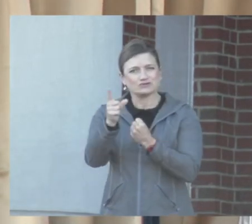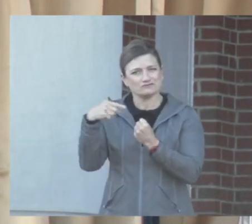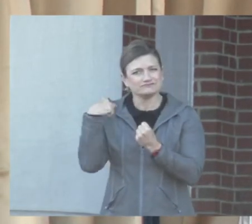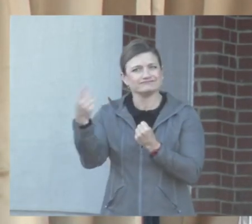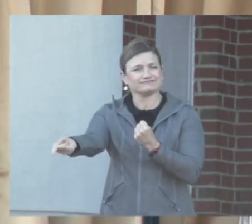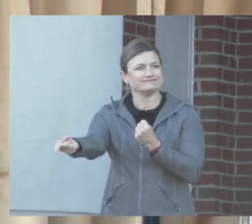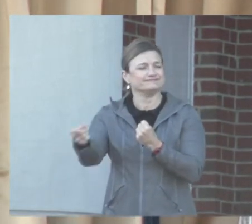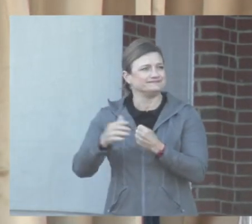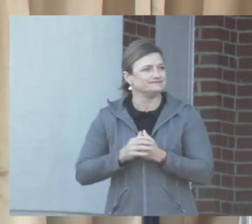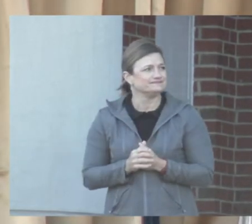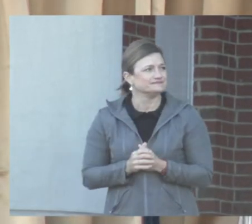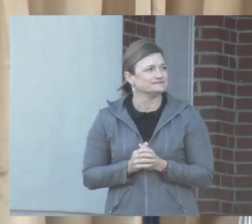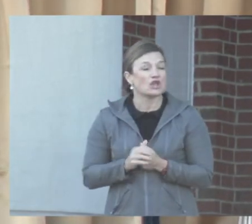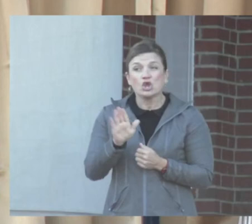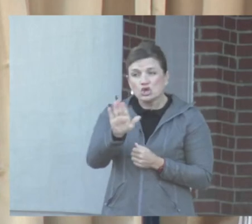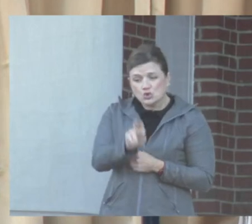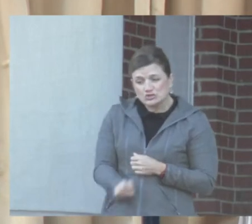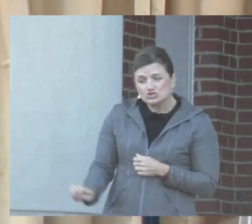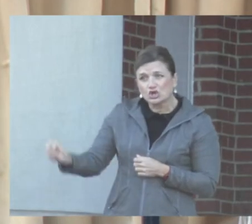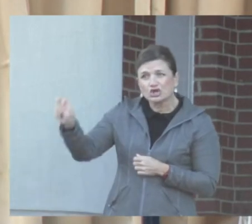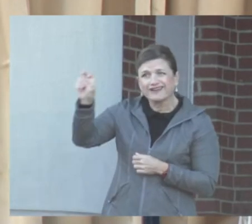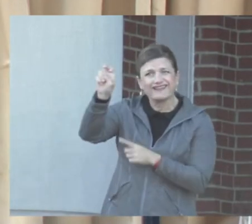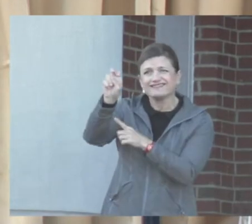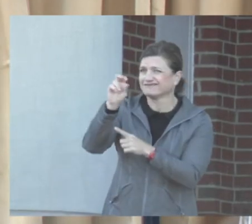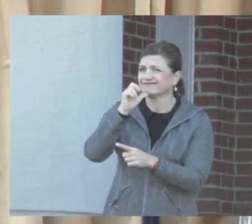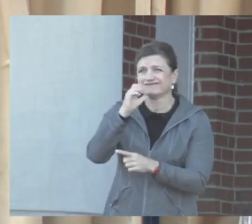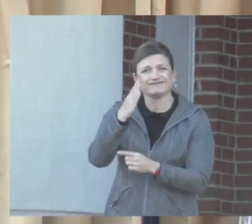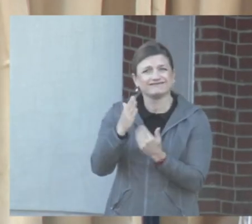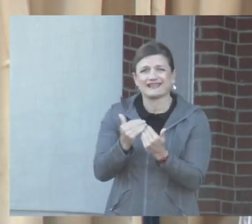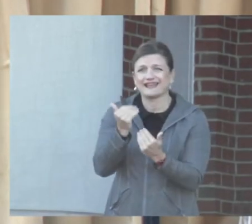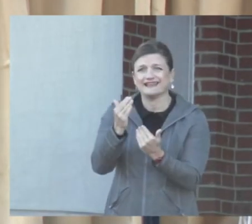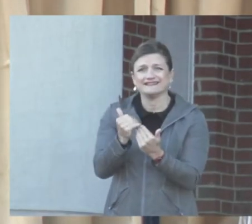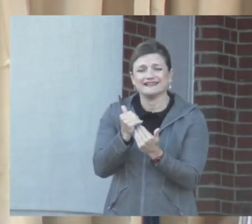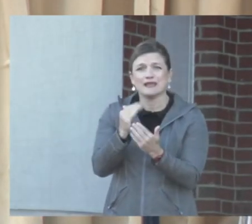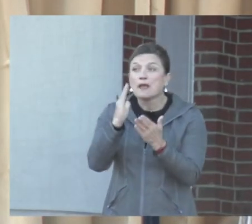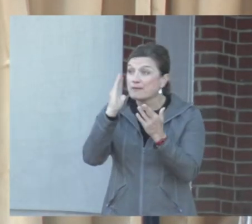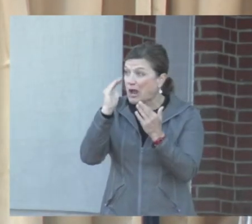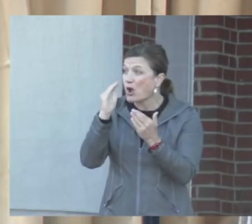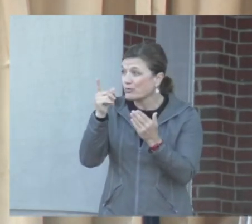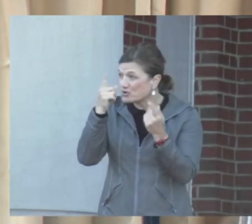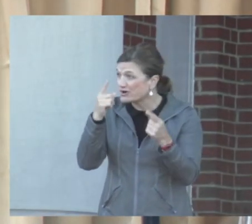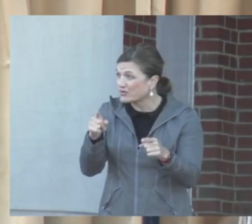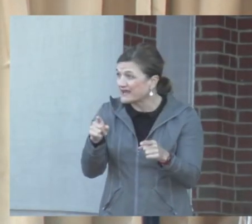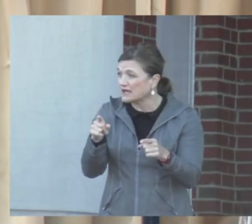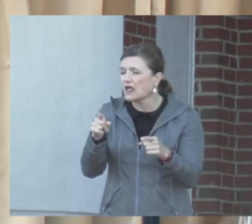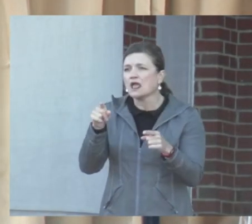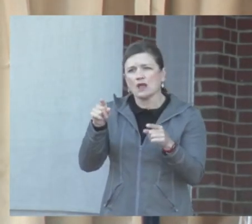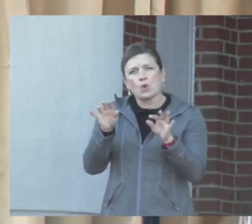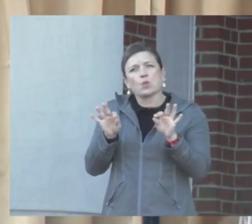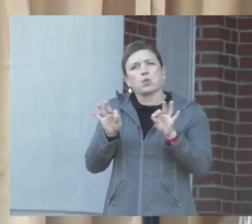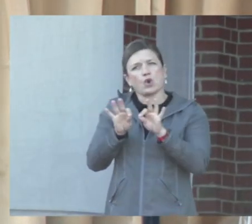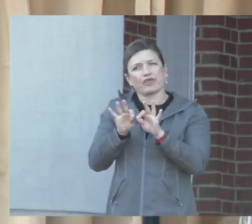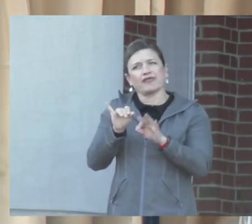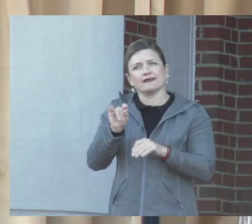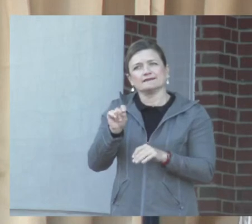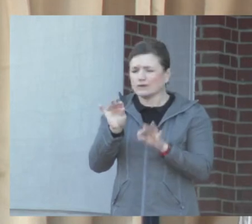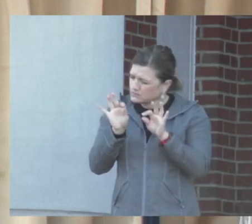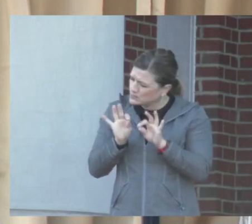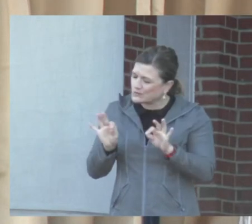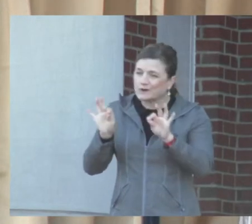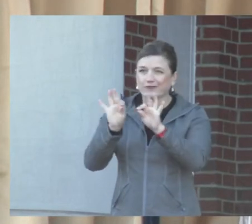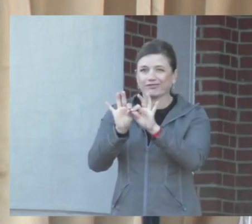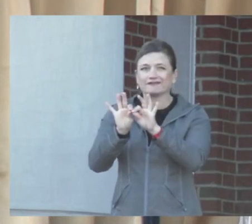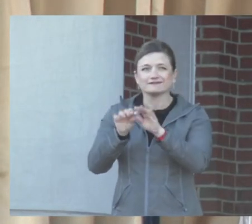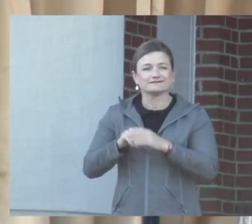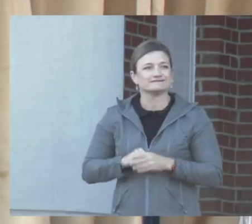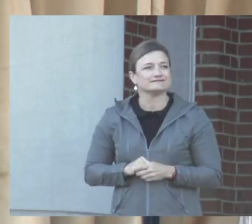success. The journey wasn't easy, but I hope you would agree it has definitely been worth the effort.